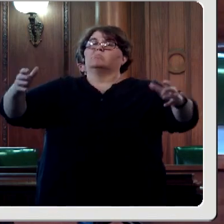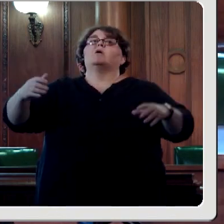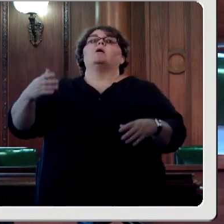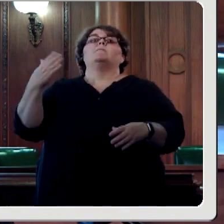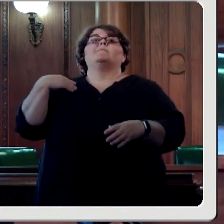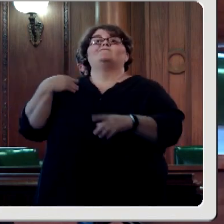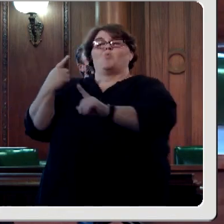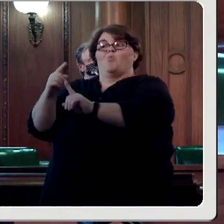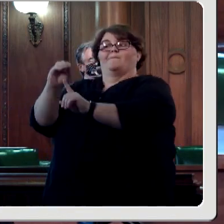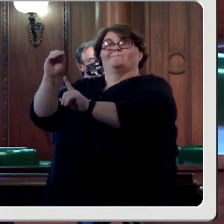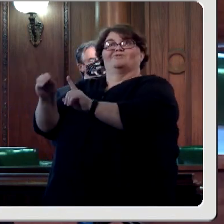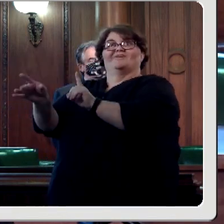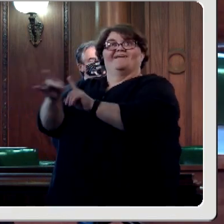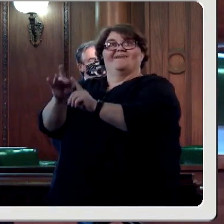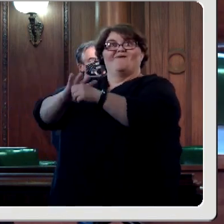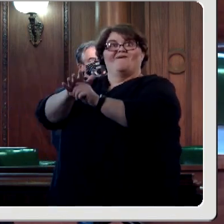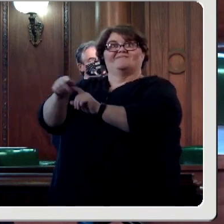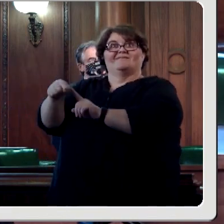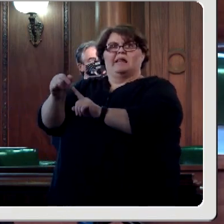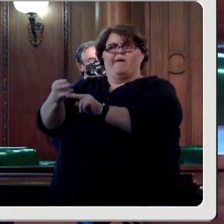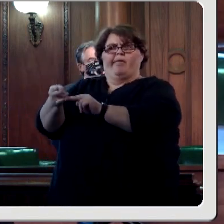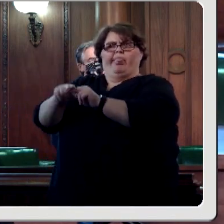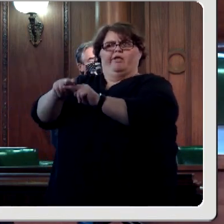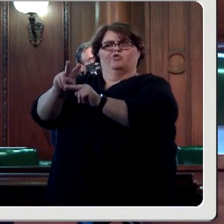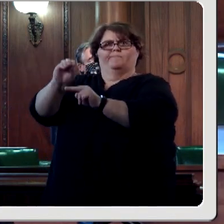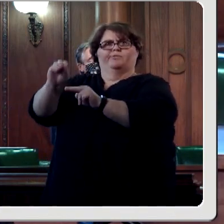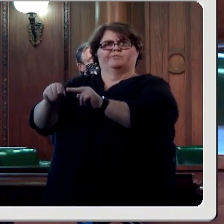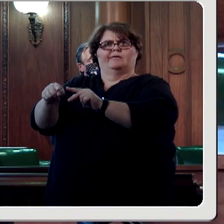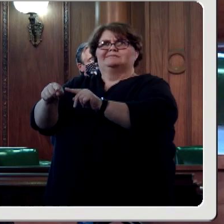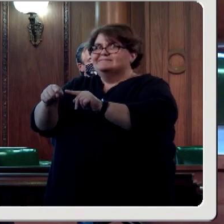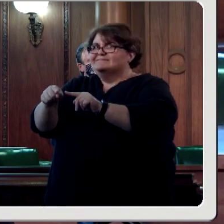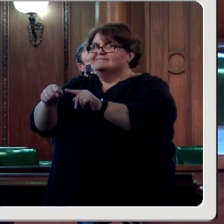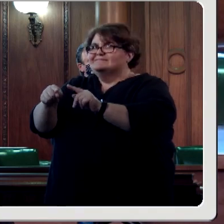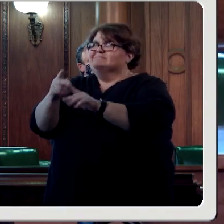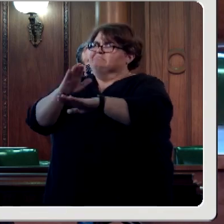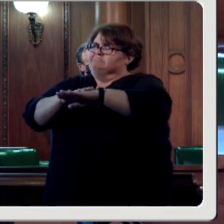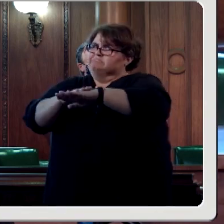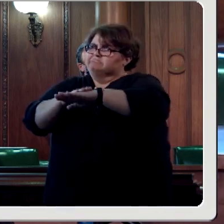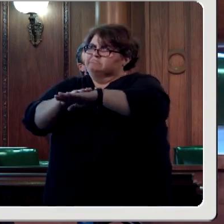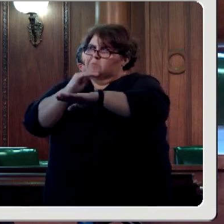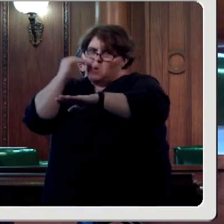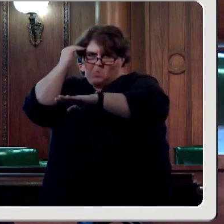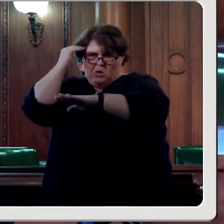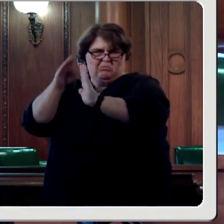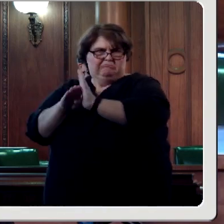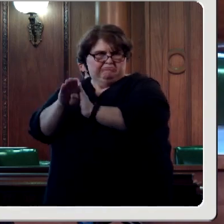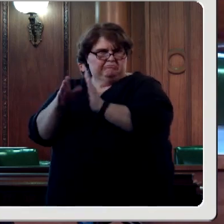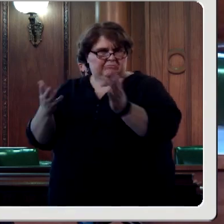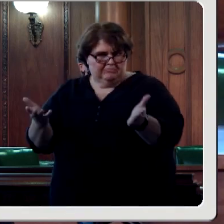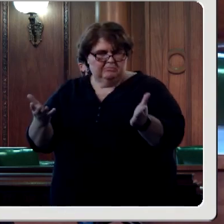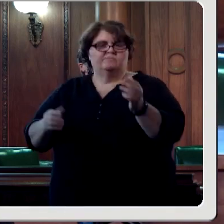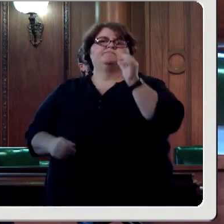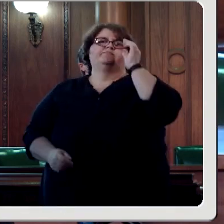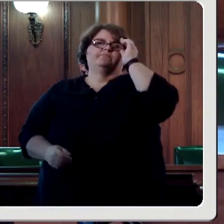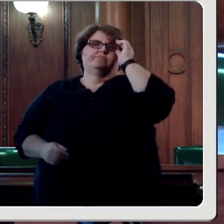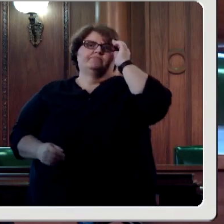were at 1.9%. These trends that we've felt at Mercy have also been felt in other systems and throughout the